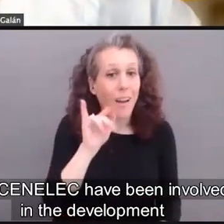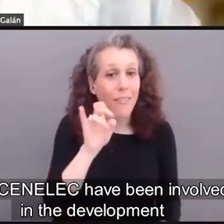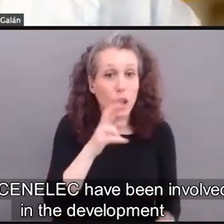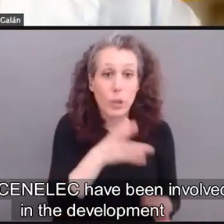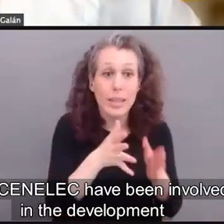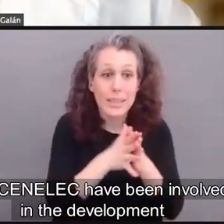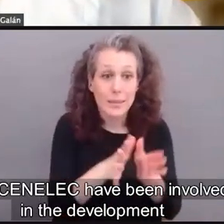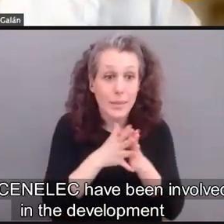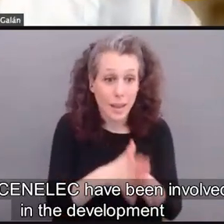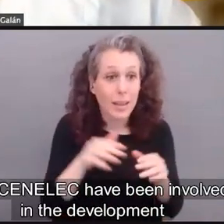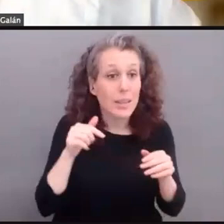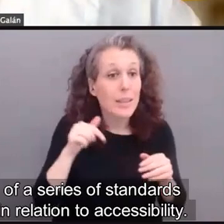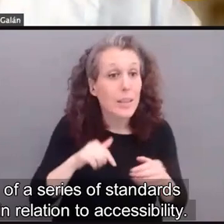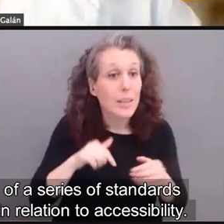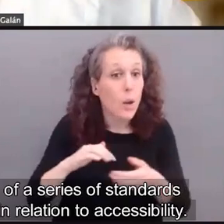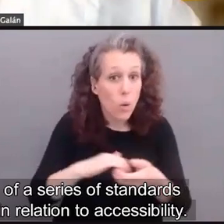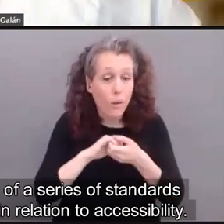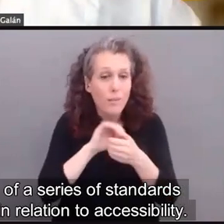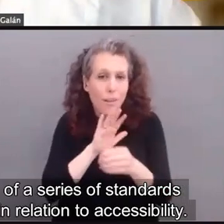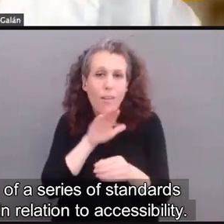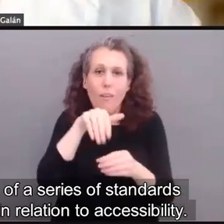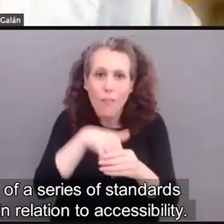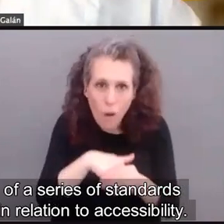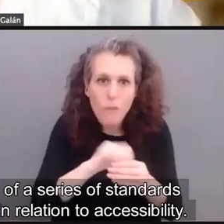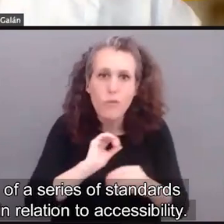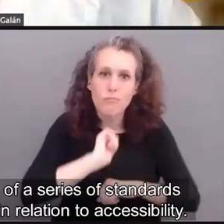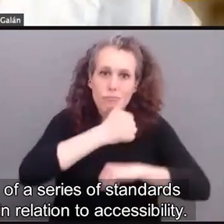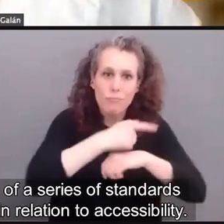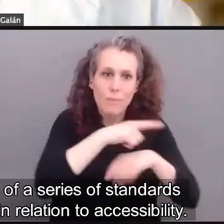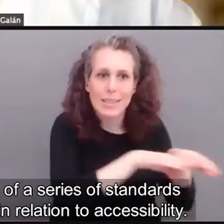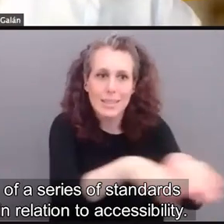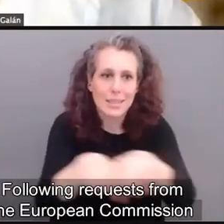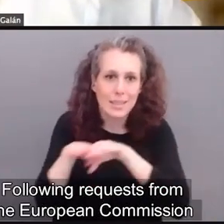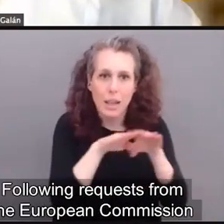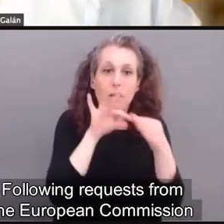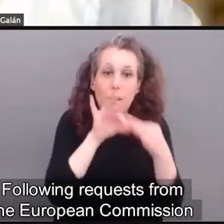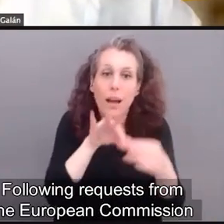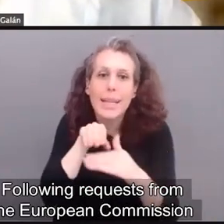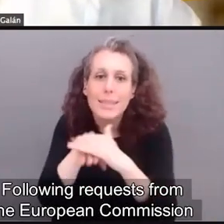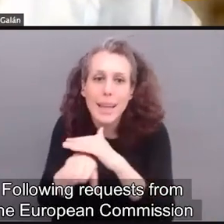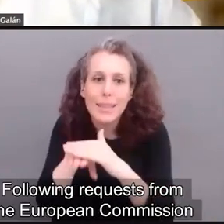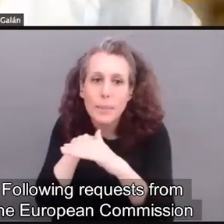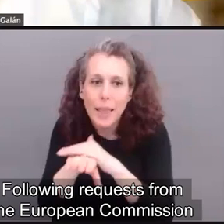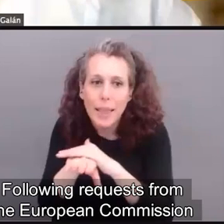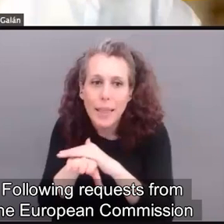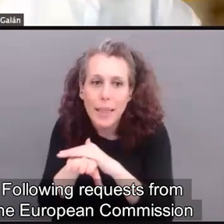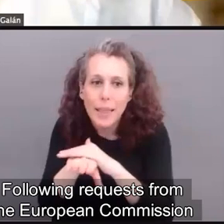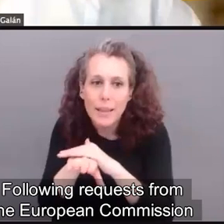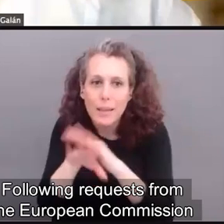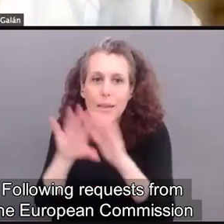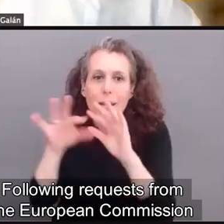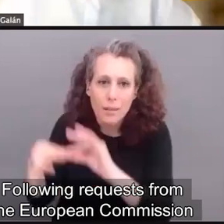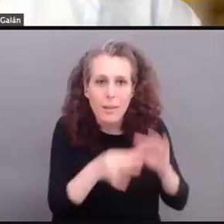been involved in the development of a series of standards in relation to accessibilities following requests from the